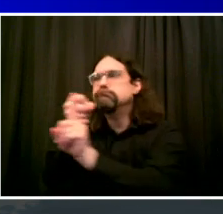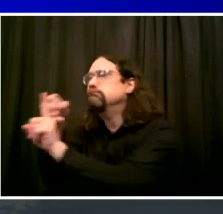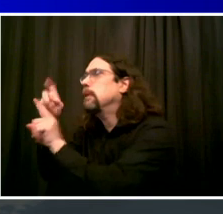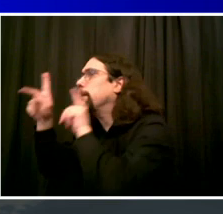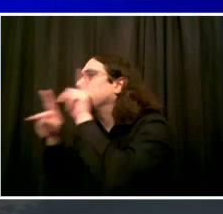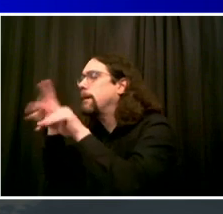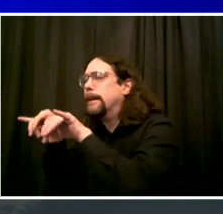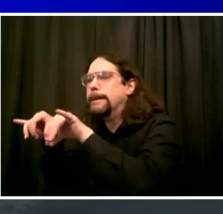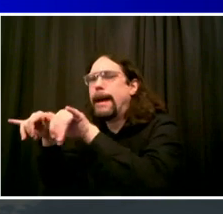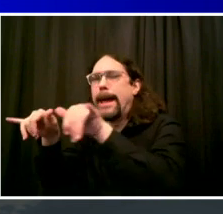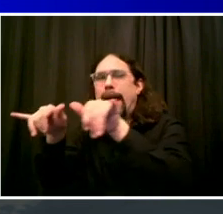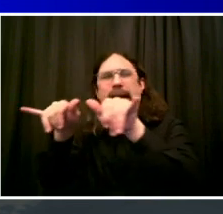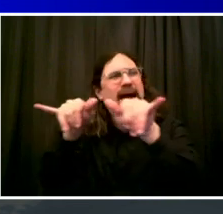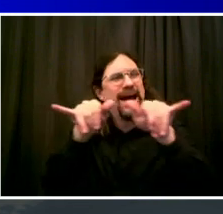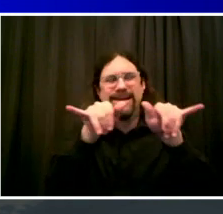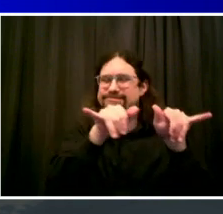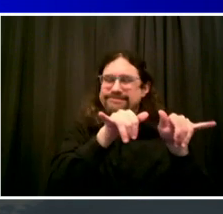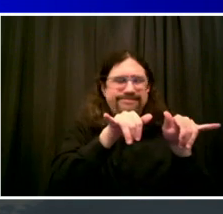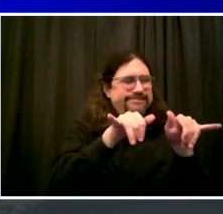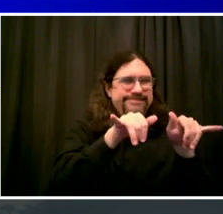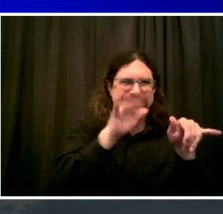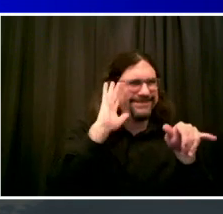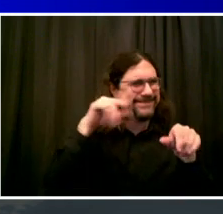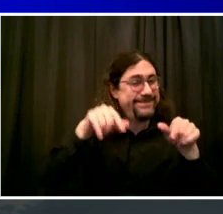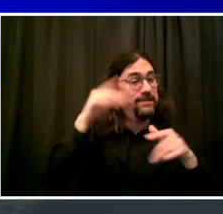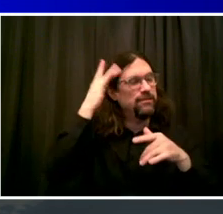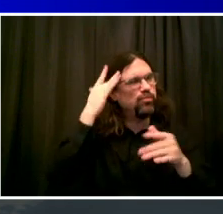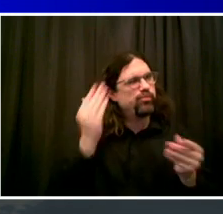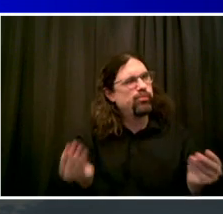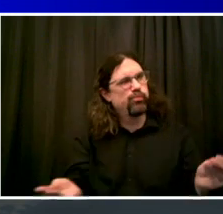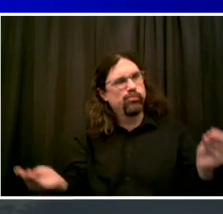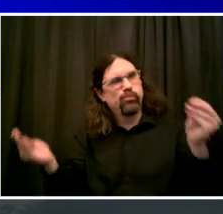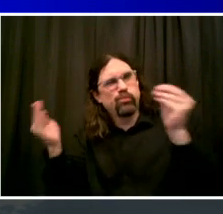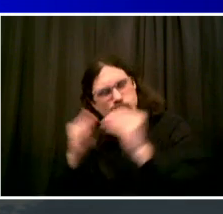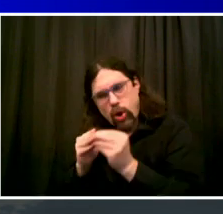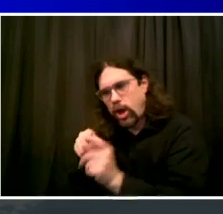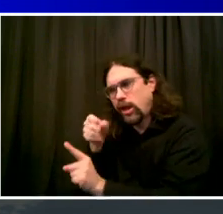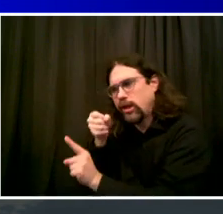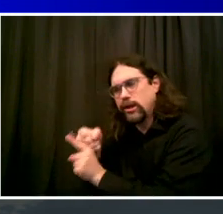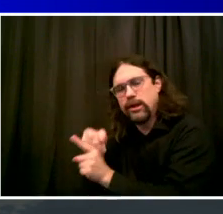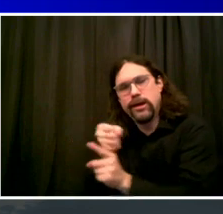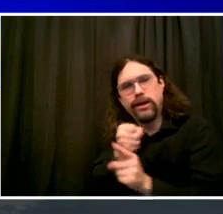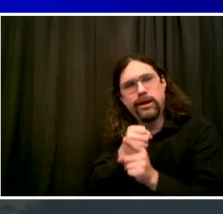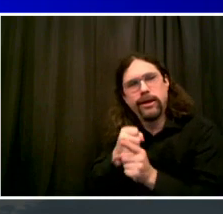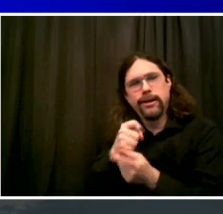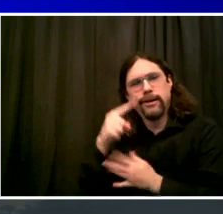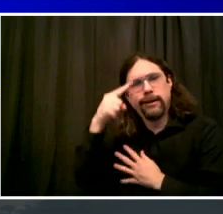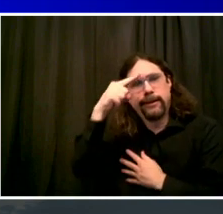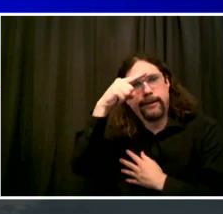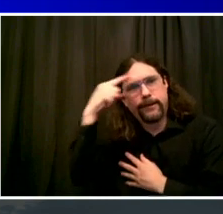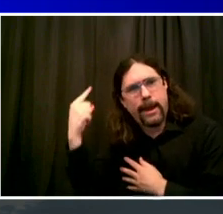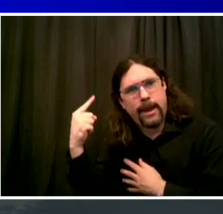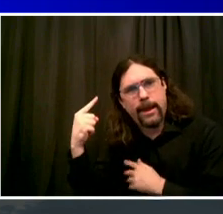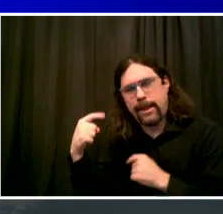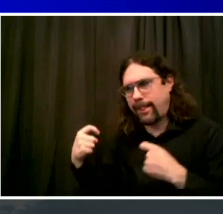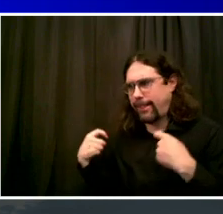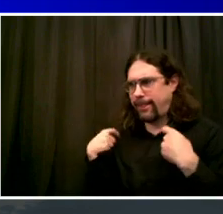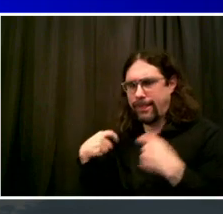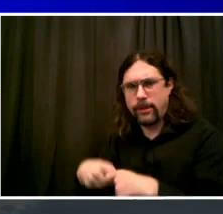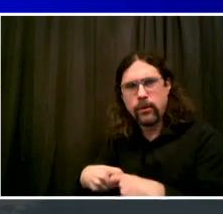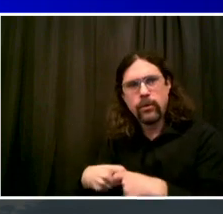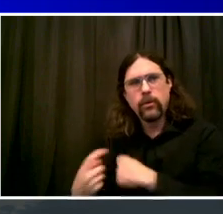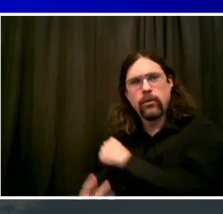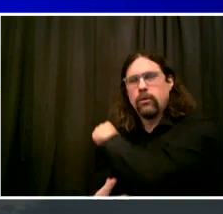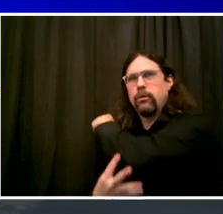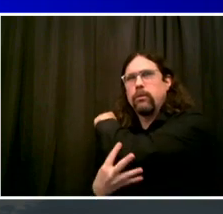And that is something we need to work on in the big picture as we think about how to rebuild this city and bring it back, not the